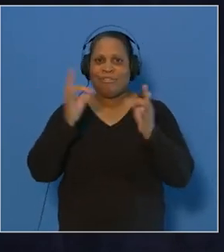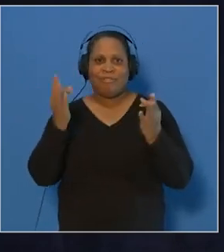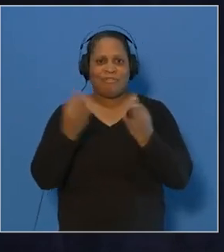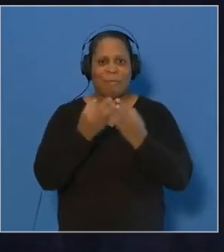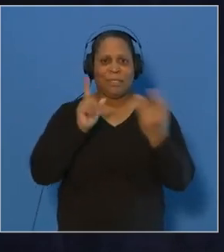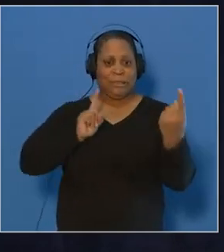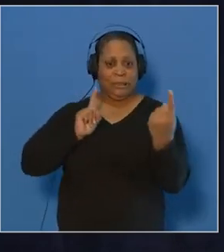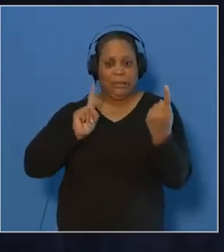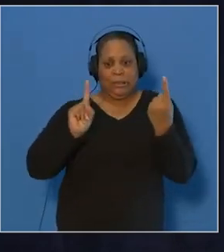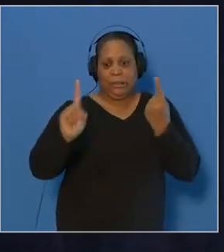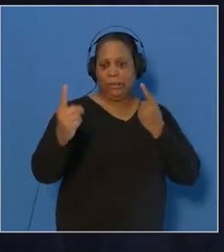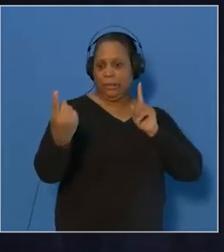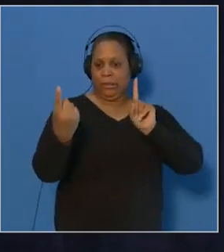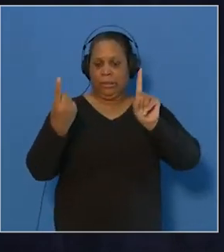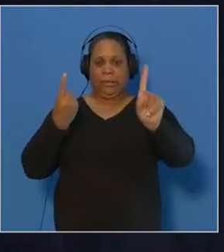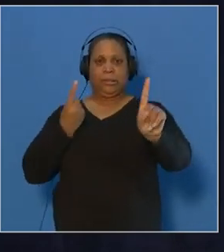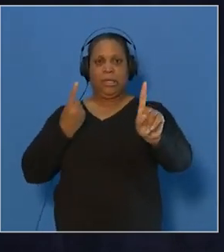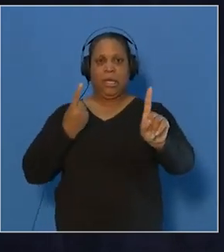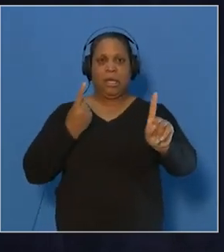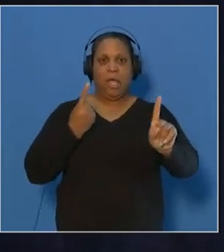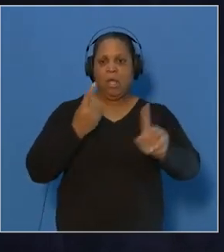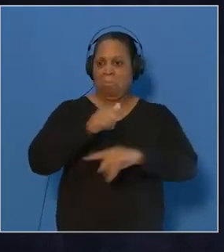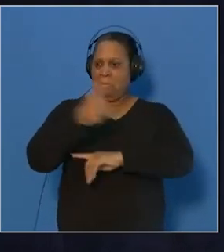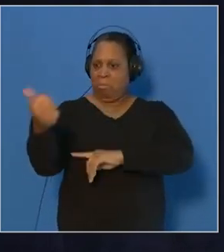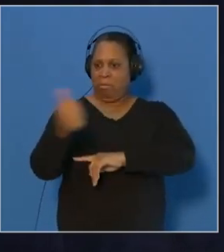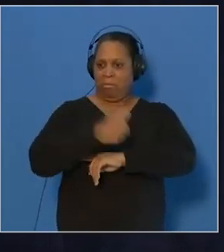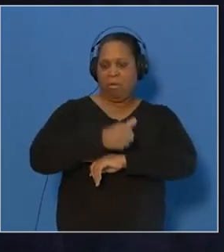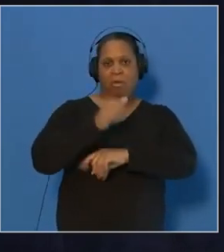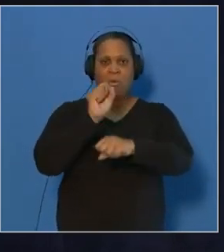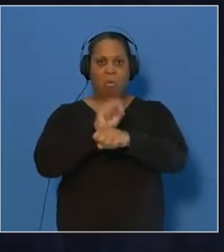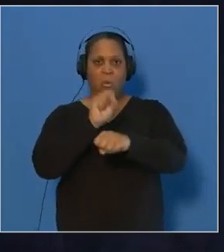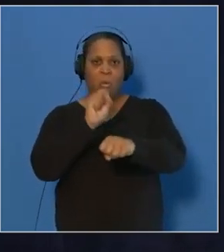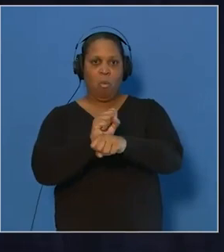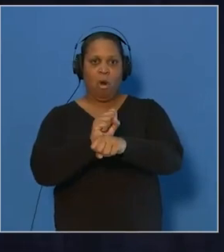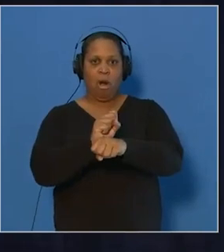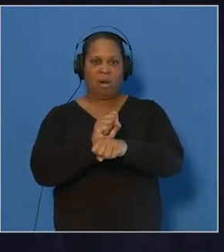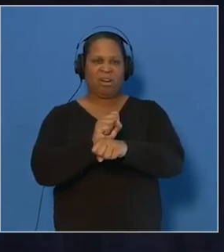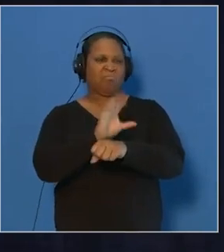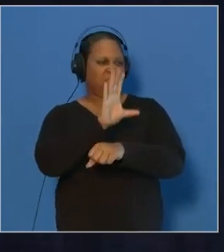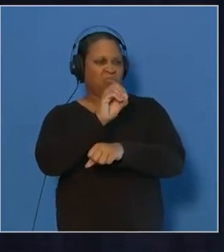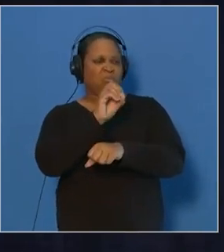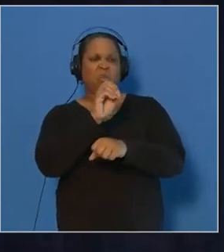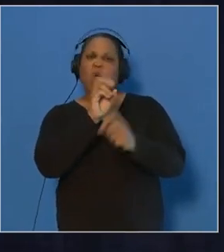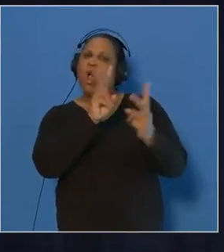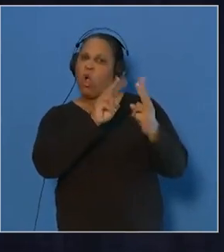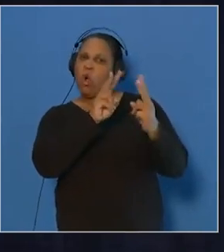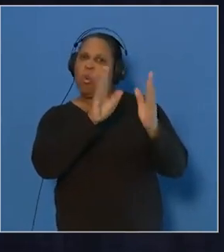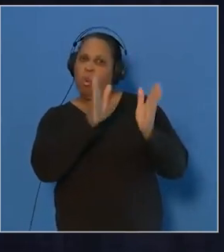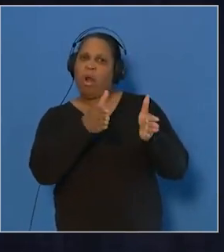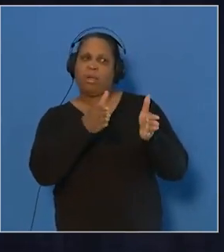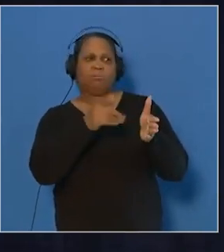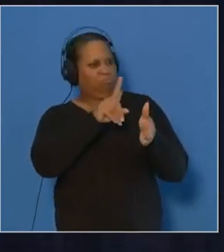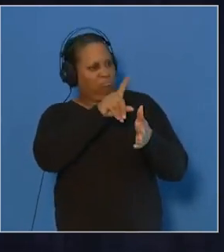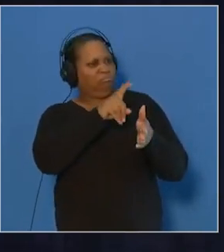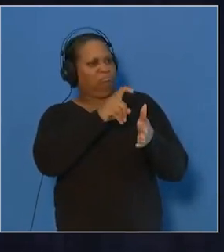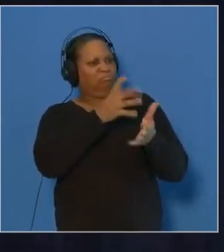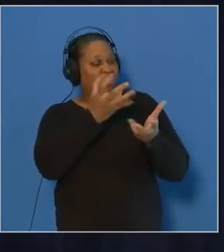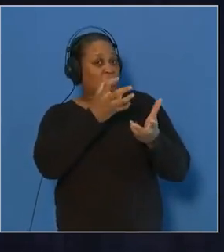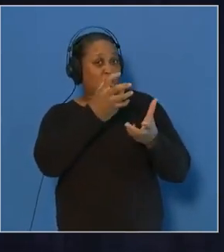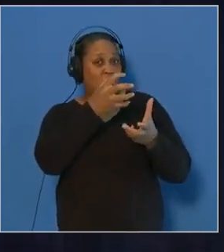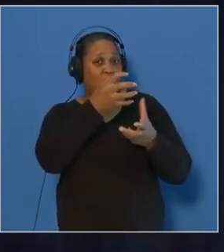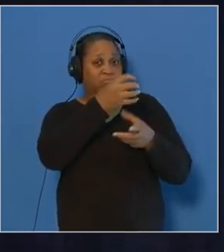passing people while walking from our bikes and cars to work, having a coworker ask you if you want a coffee or